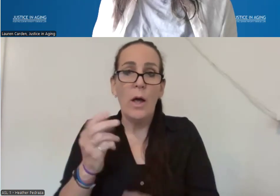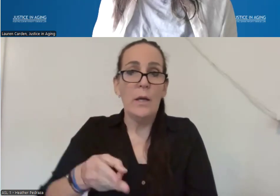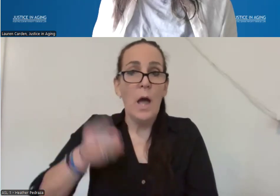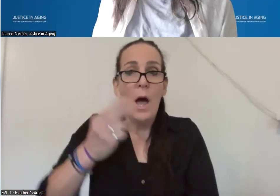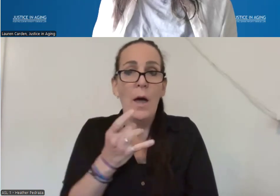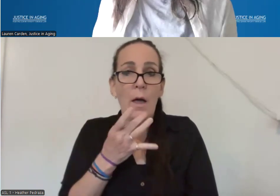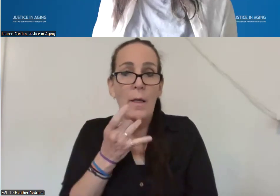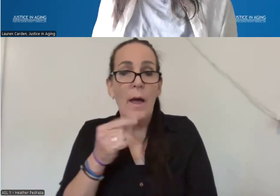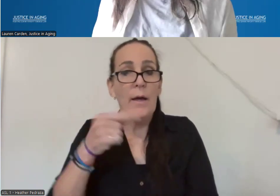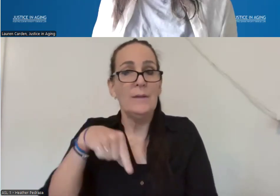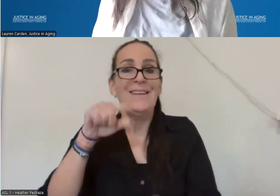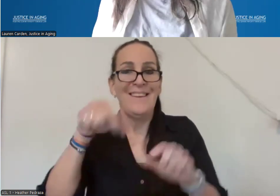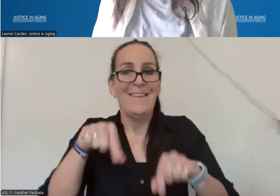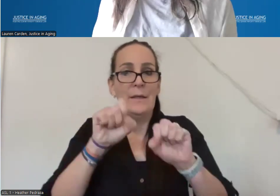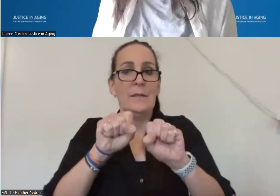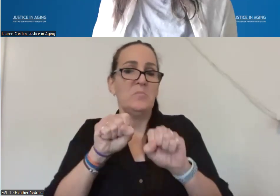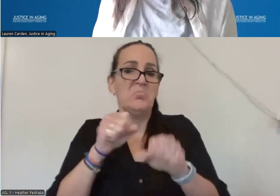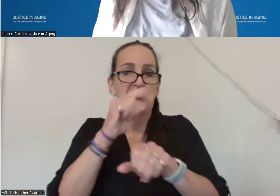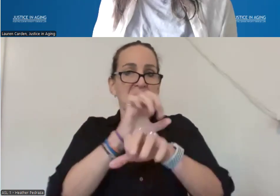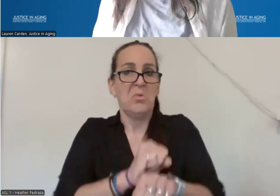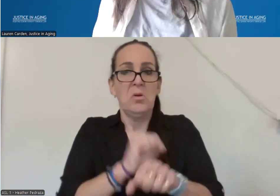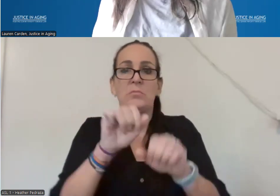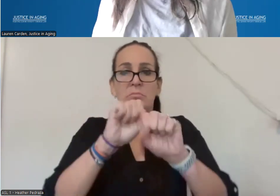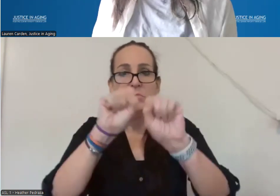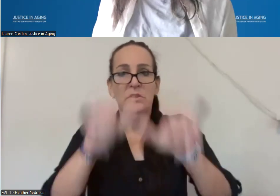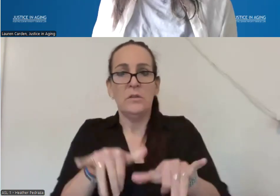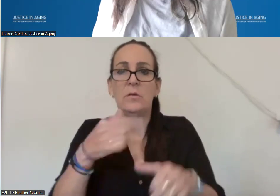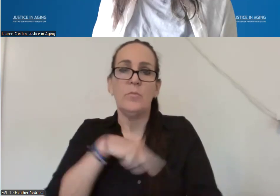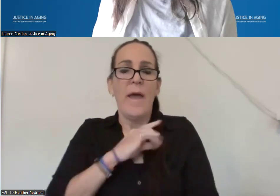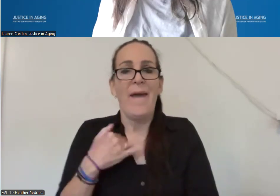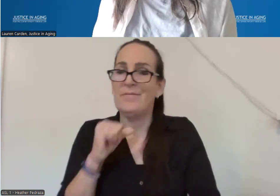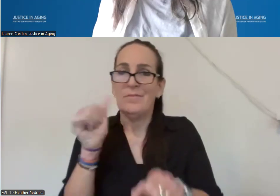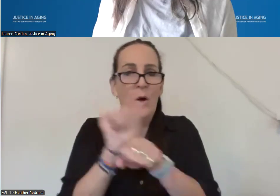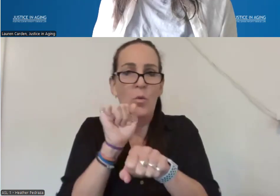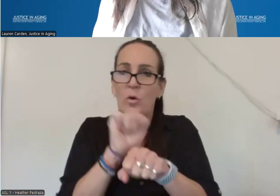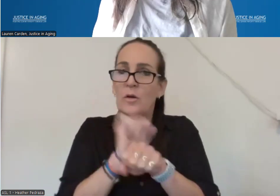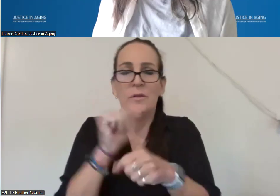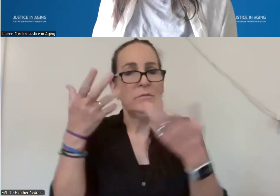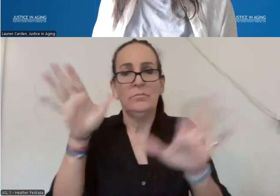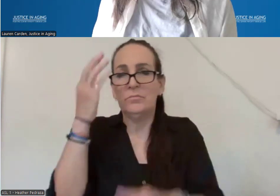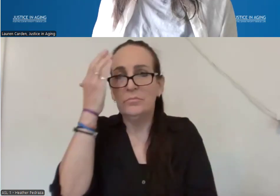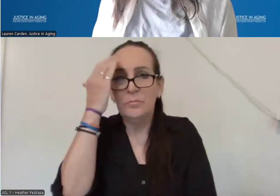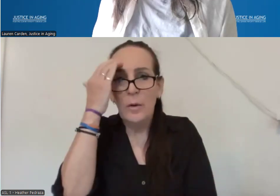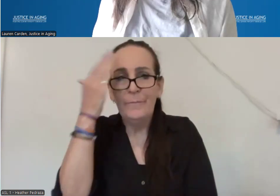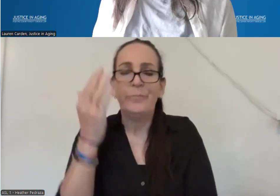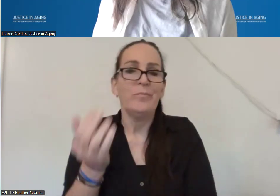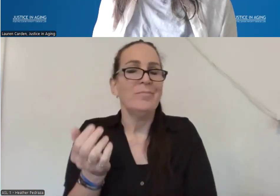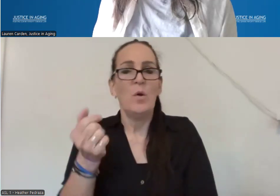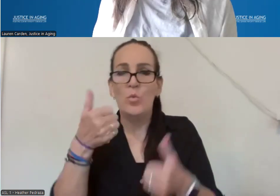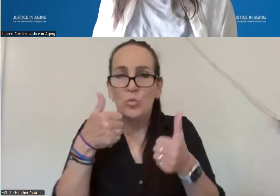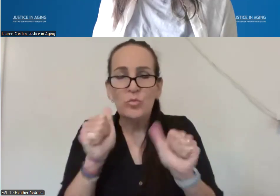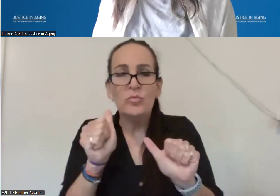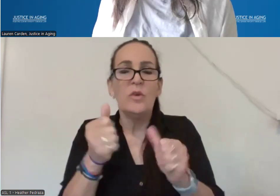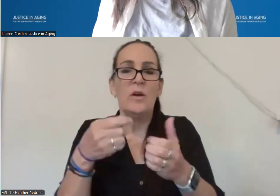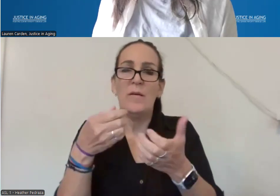traditional systems that we have, we know are not working. And we throw a ton of money at housing,